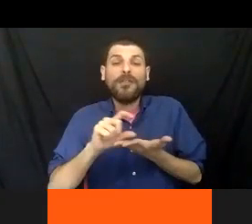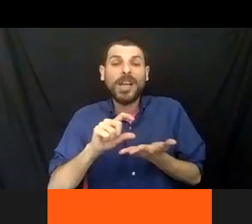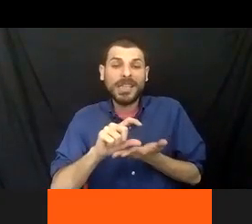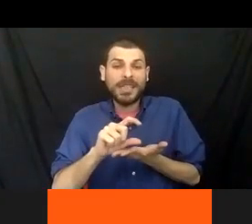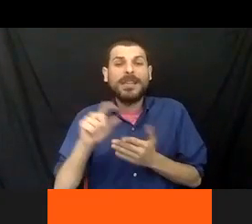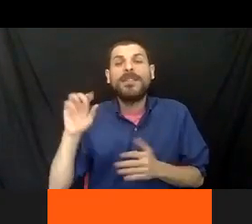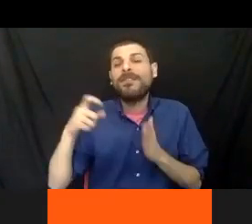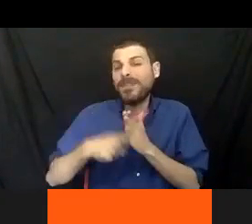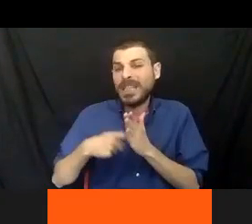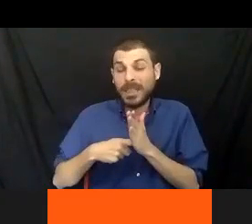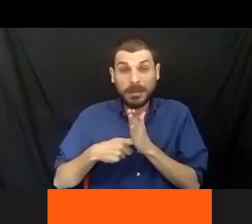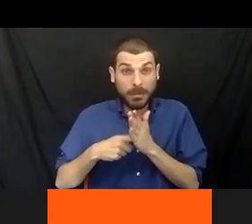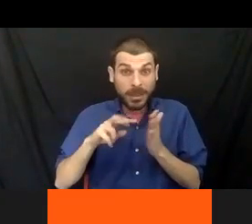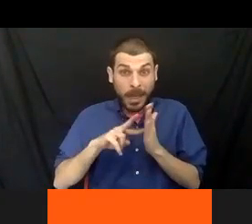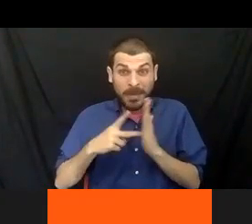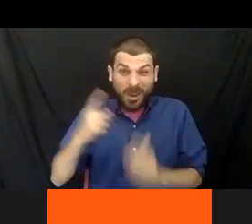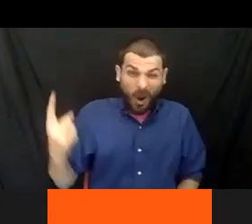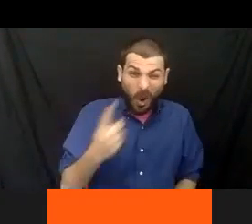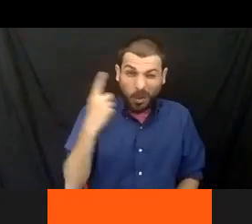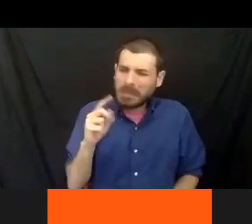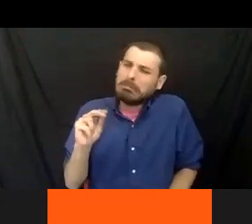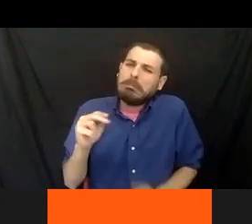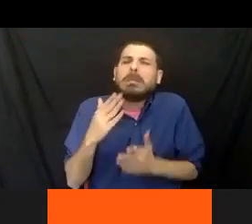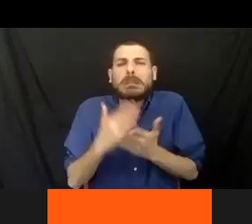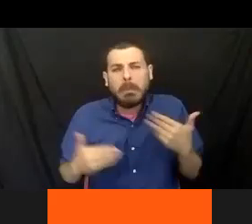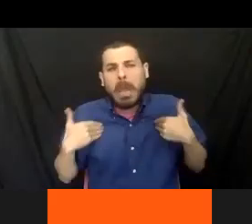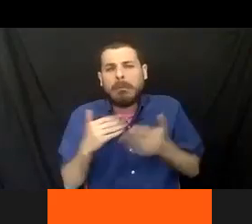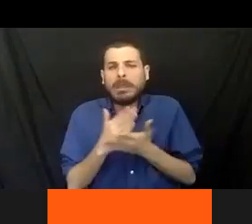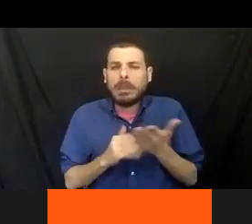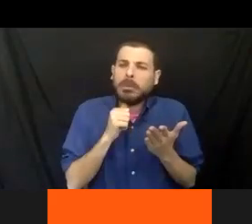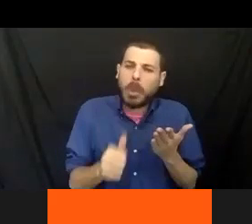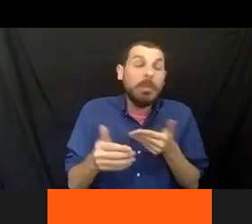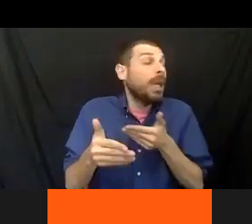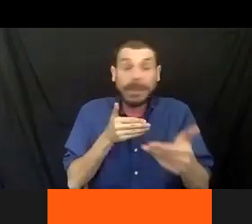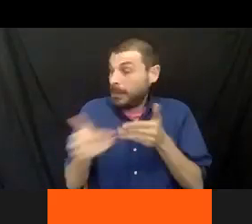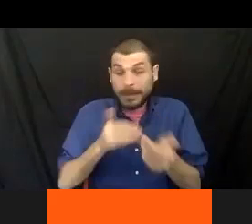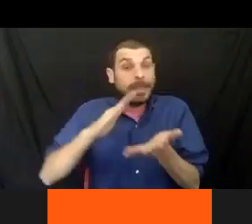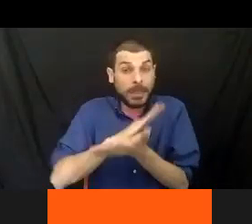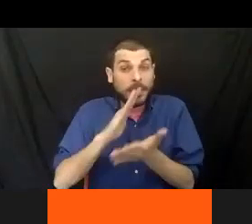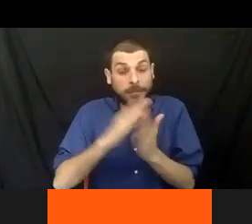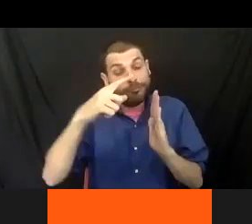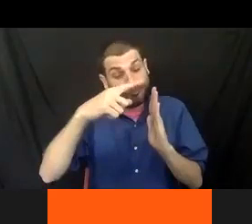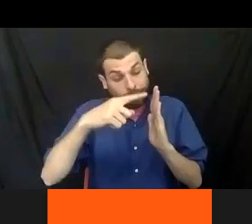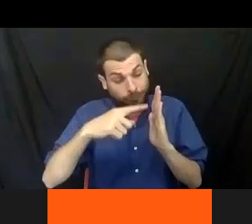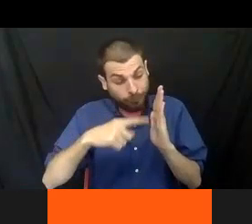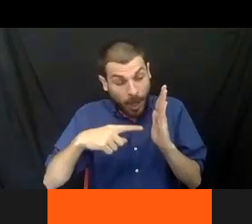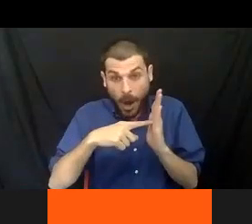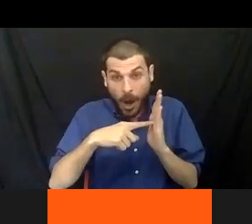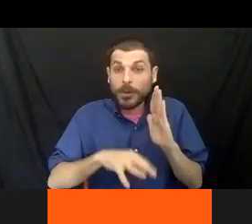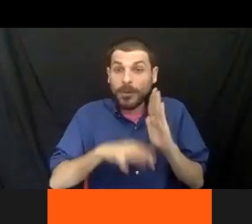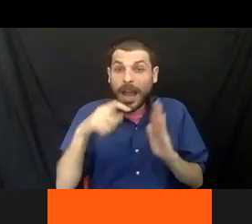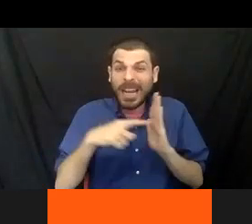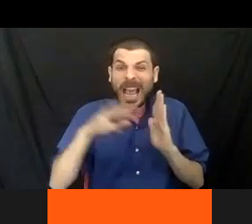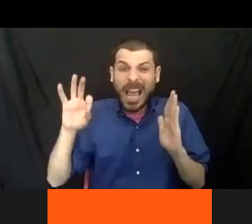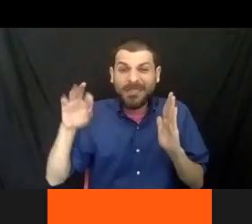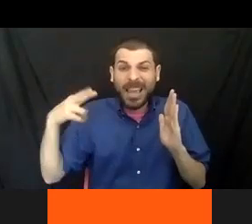this fee. Okay, so how do you know if you have an FHA loan? Lots of people have FHA loans. Normally, the loan will